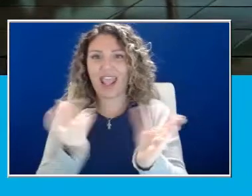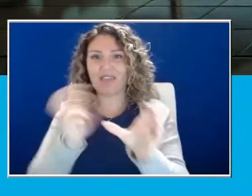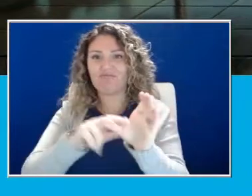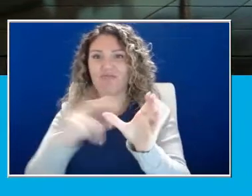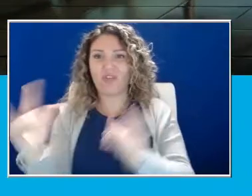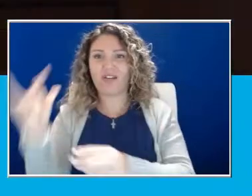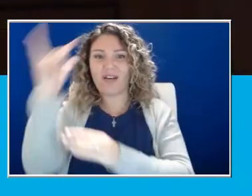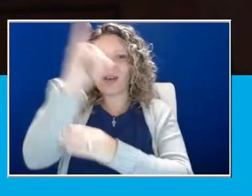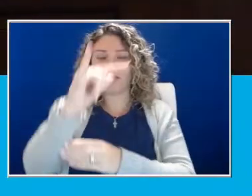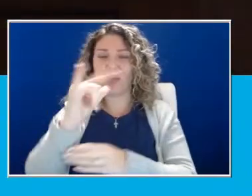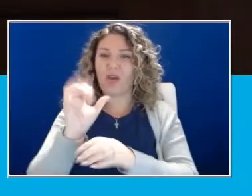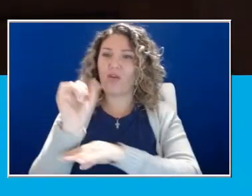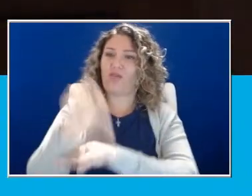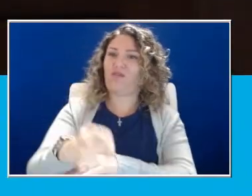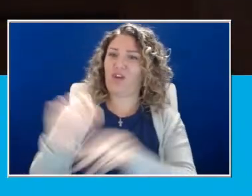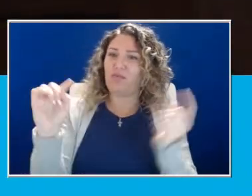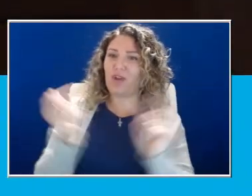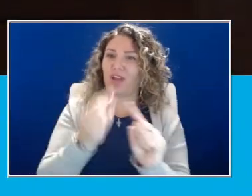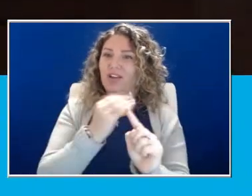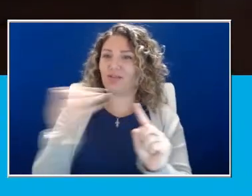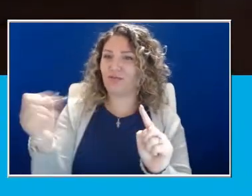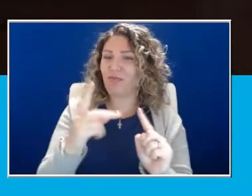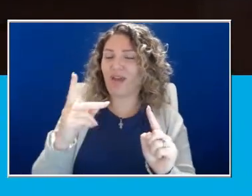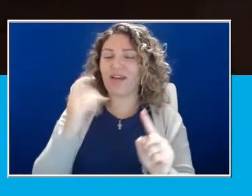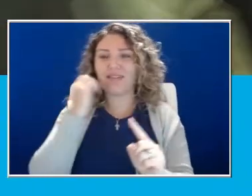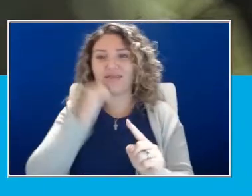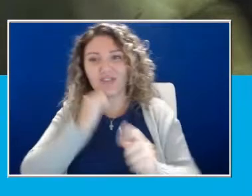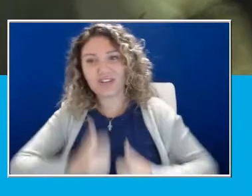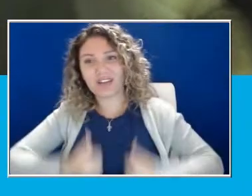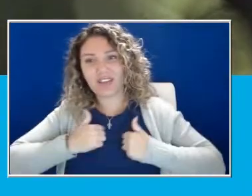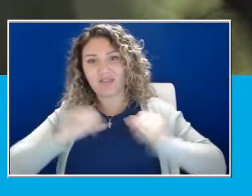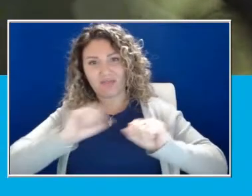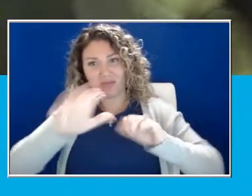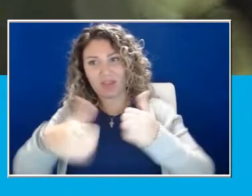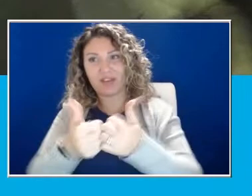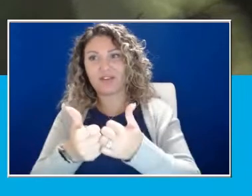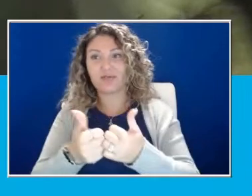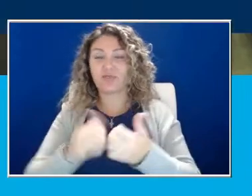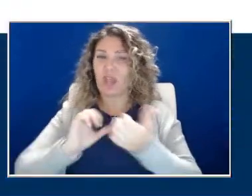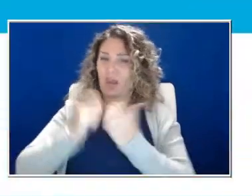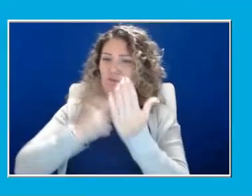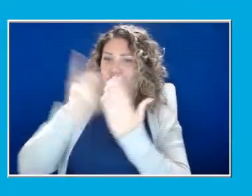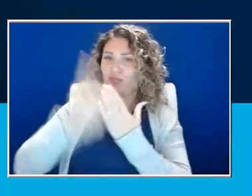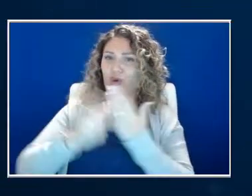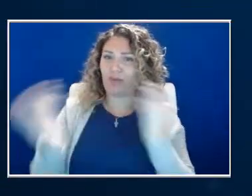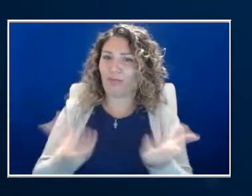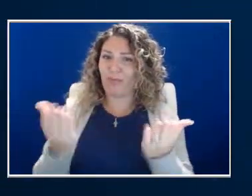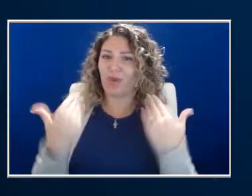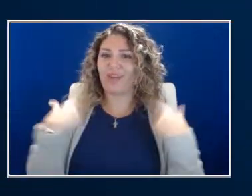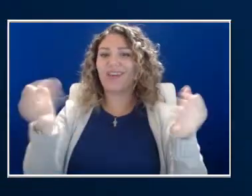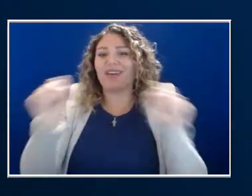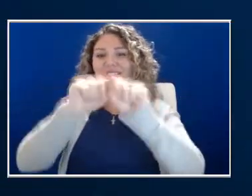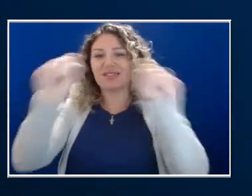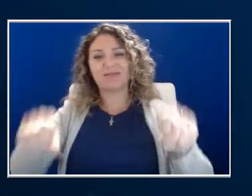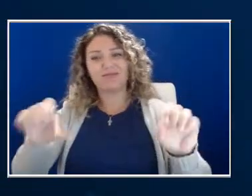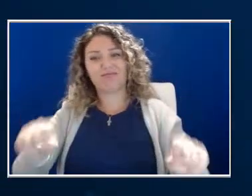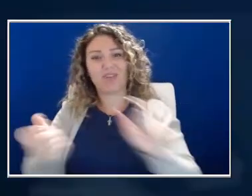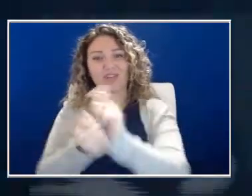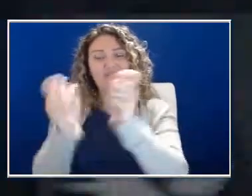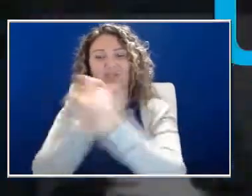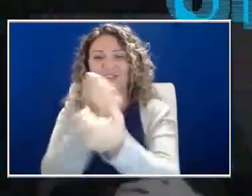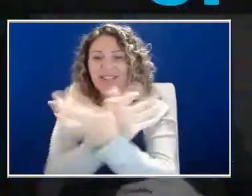overcoming injury and returning to everyday life can be a challenge. How a program here at the health system is changing all that. Tuesday at